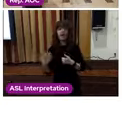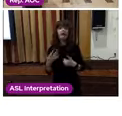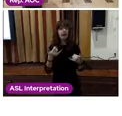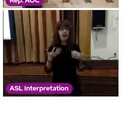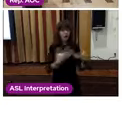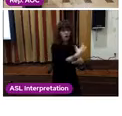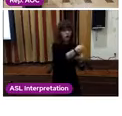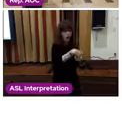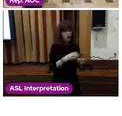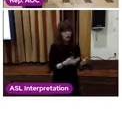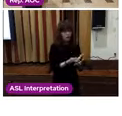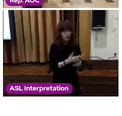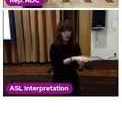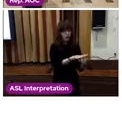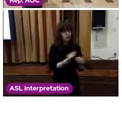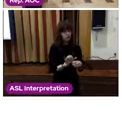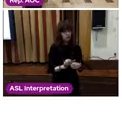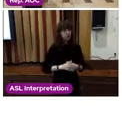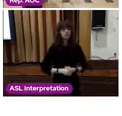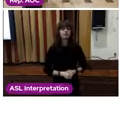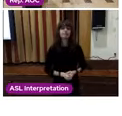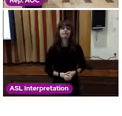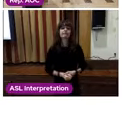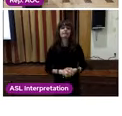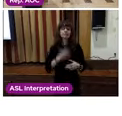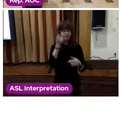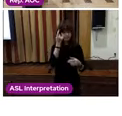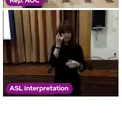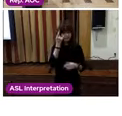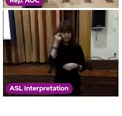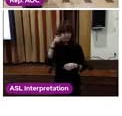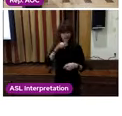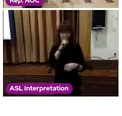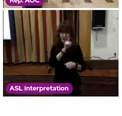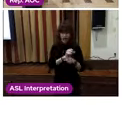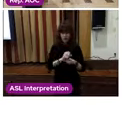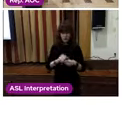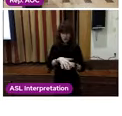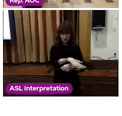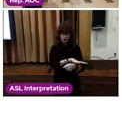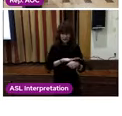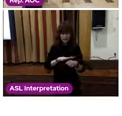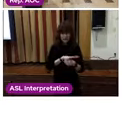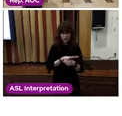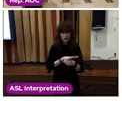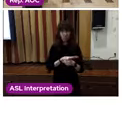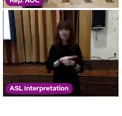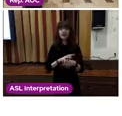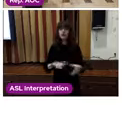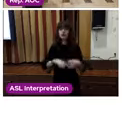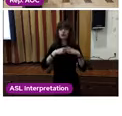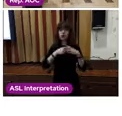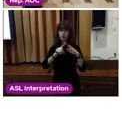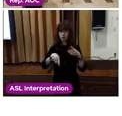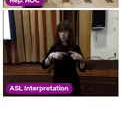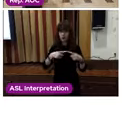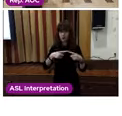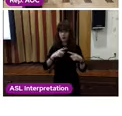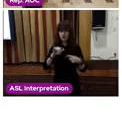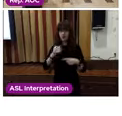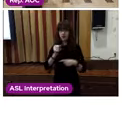that the actual district itself does not enact until January of next